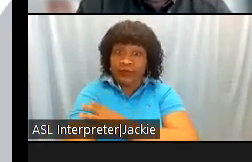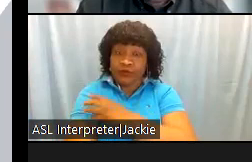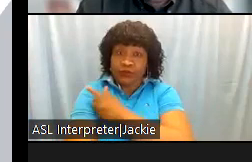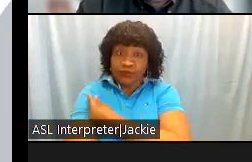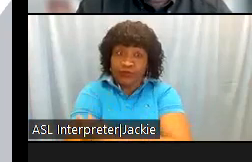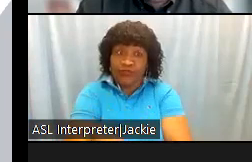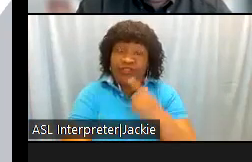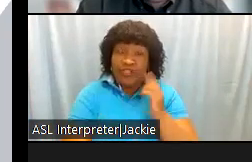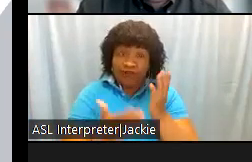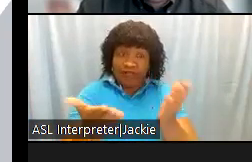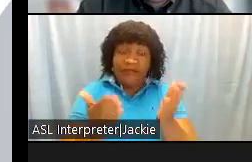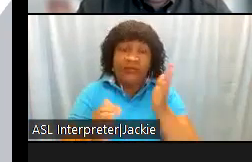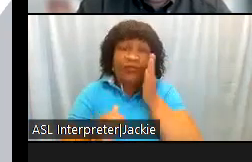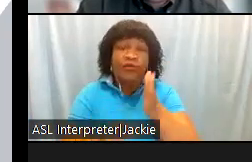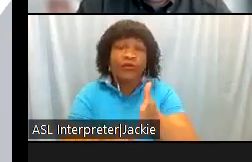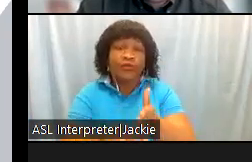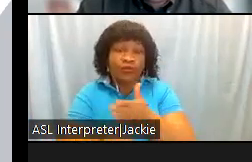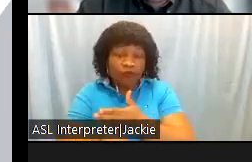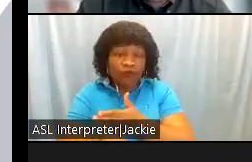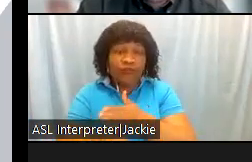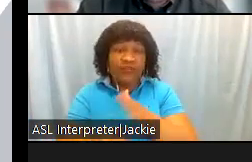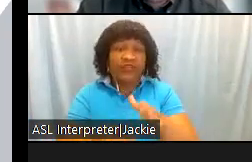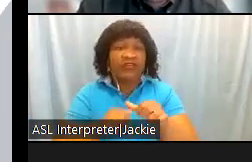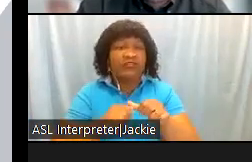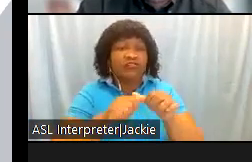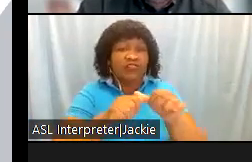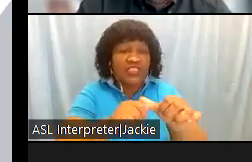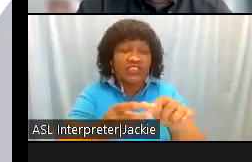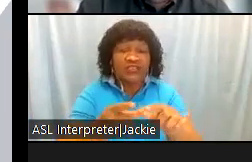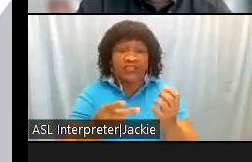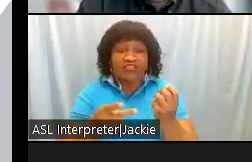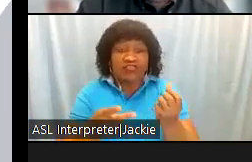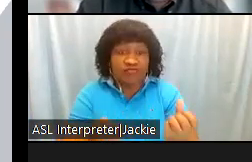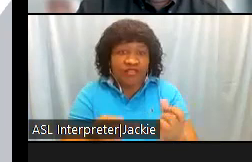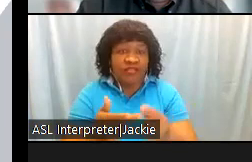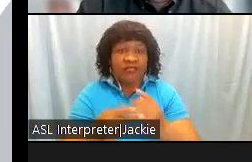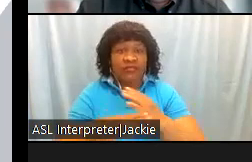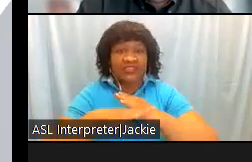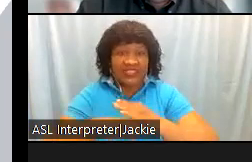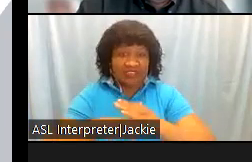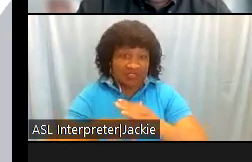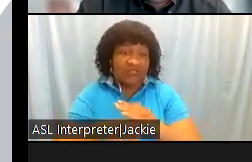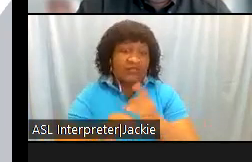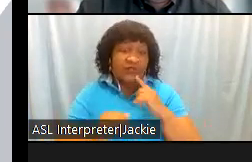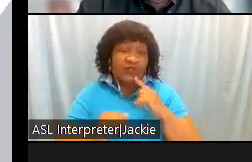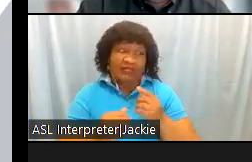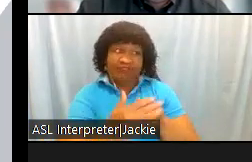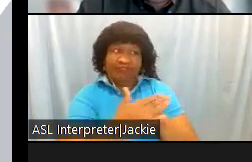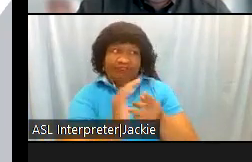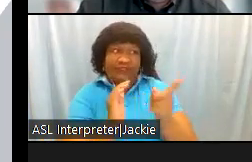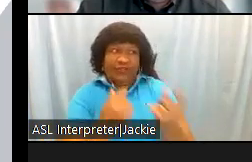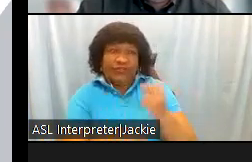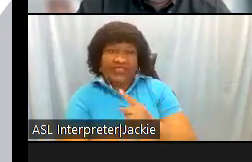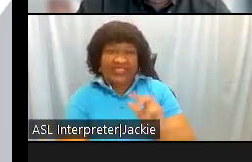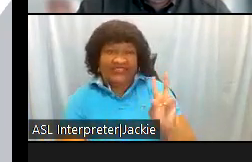now recommended to improve the duration and the strength of protection against today's variants.